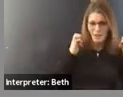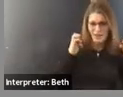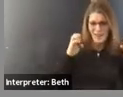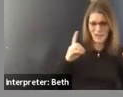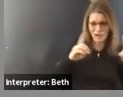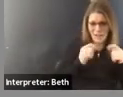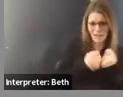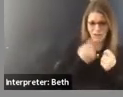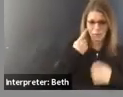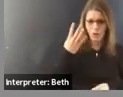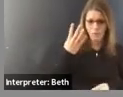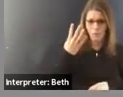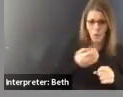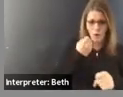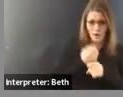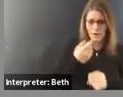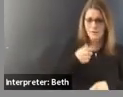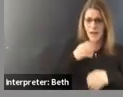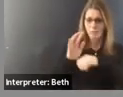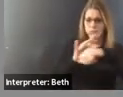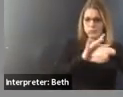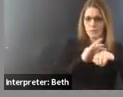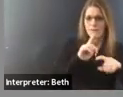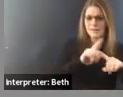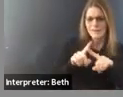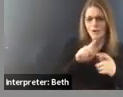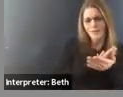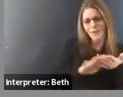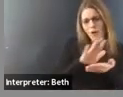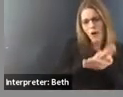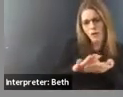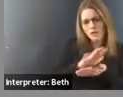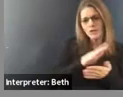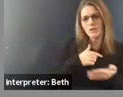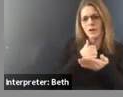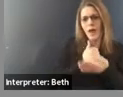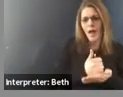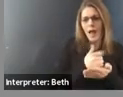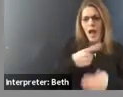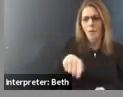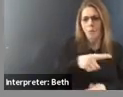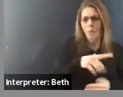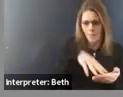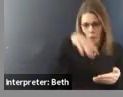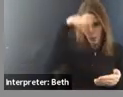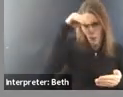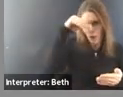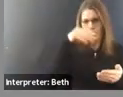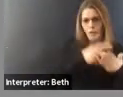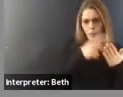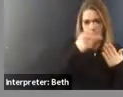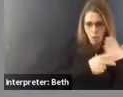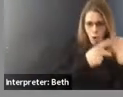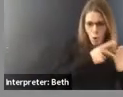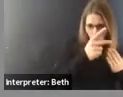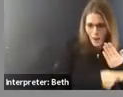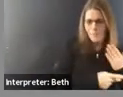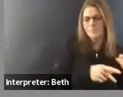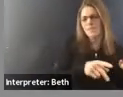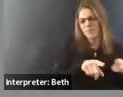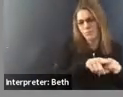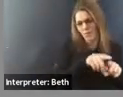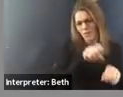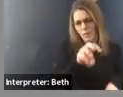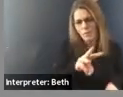our programs and implement our software. My background from a tool usage, at least digital,